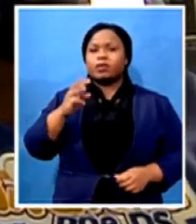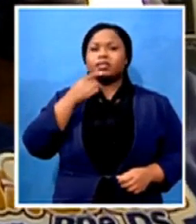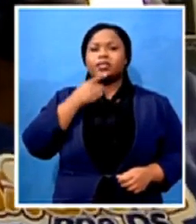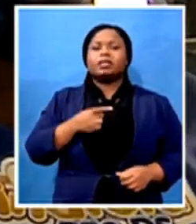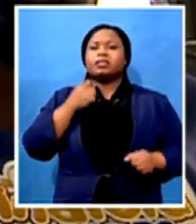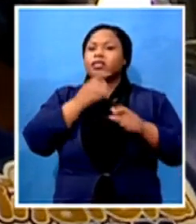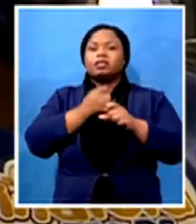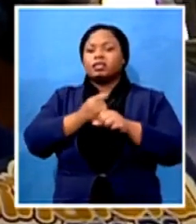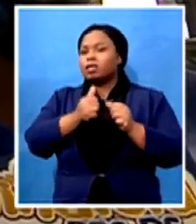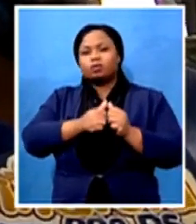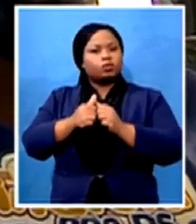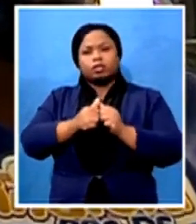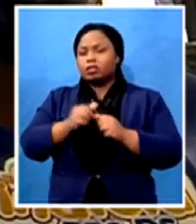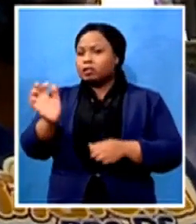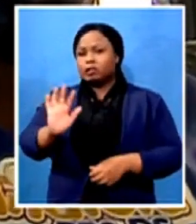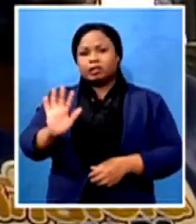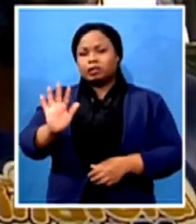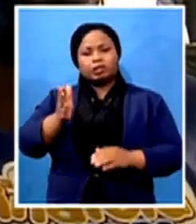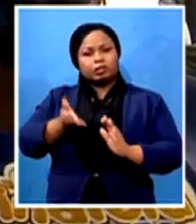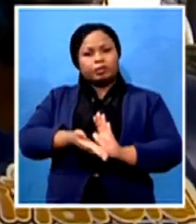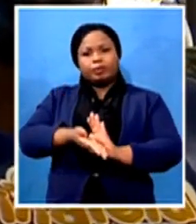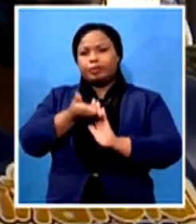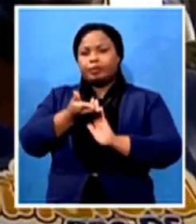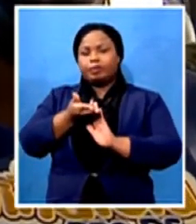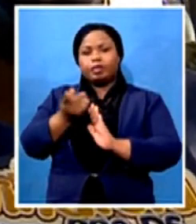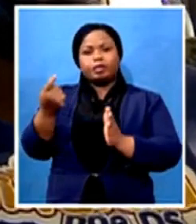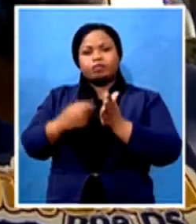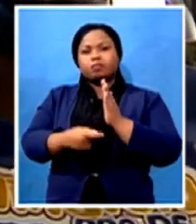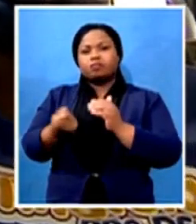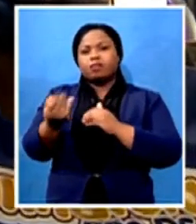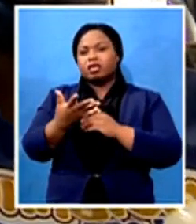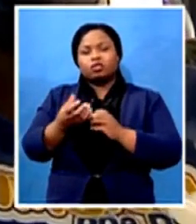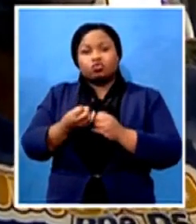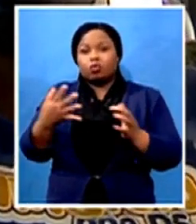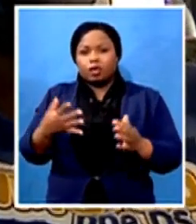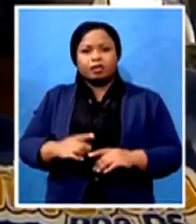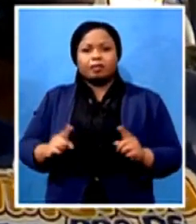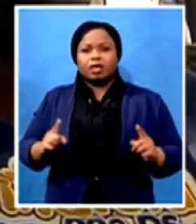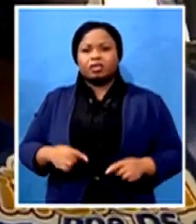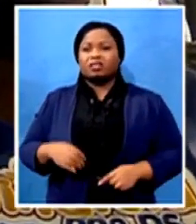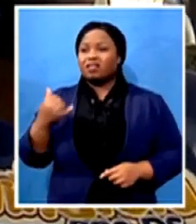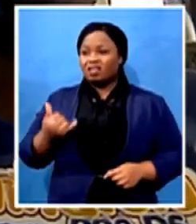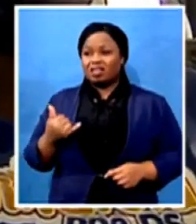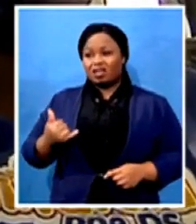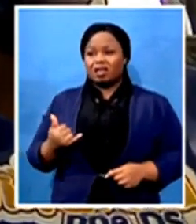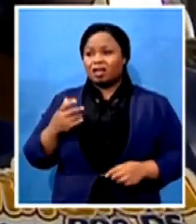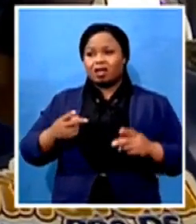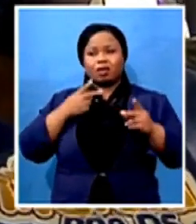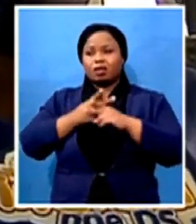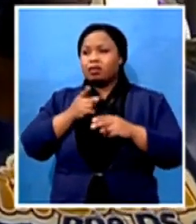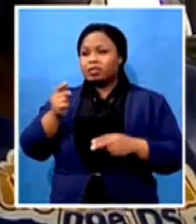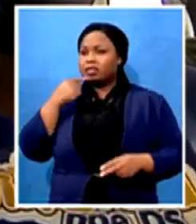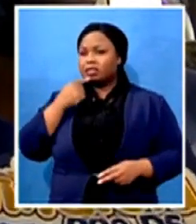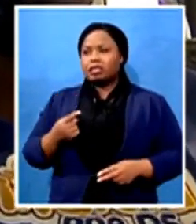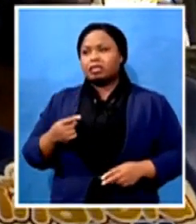associations not to hike their prices too much. But if they're sitting on the one hand and saying there's not much they can do, they're going to lose